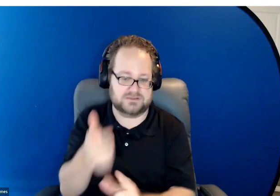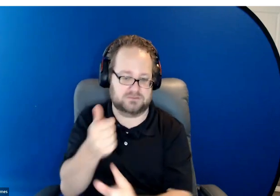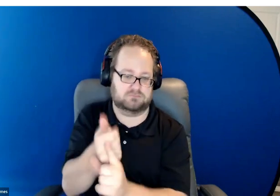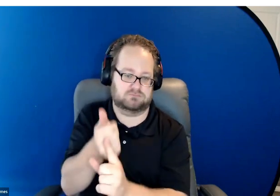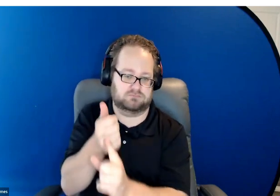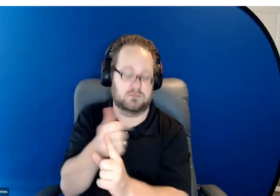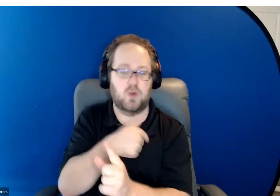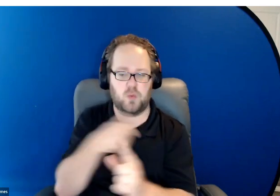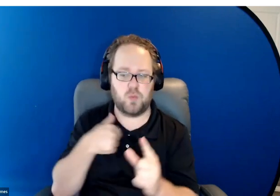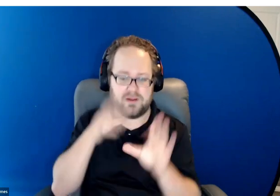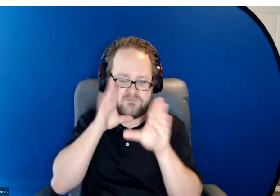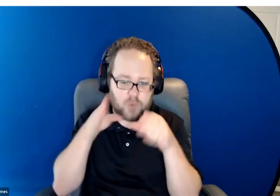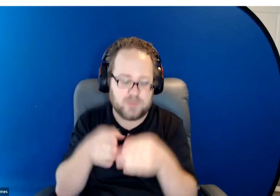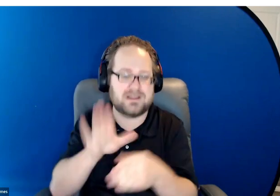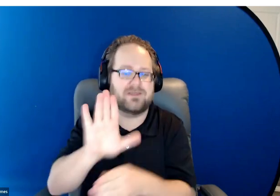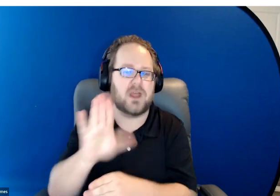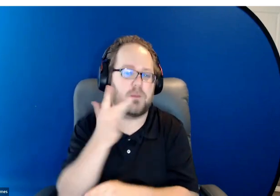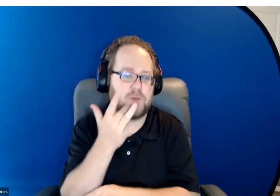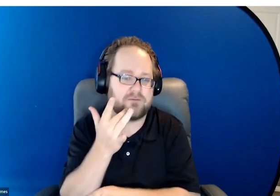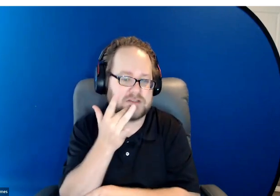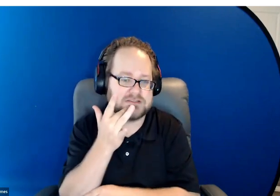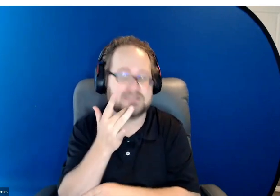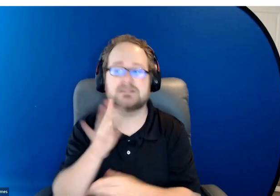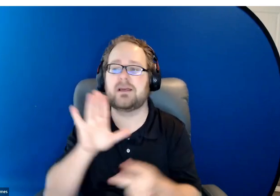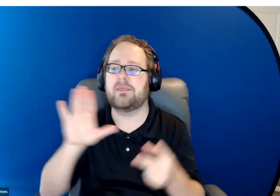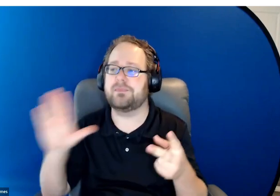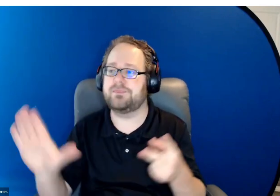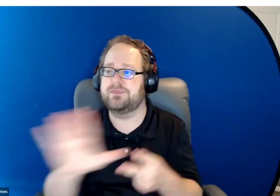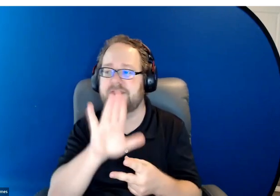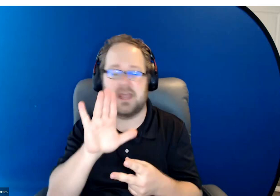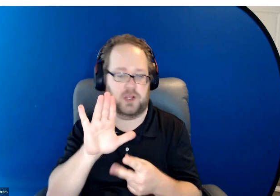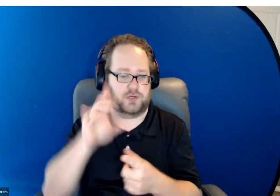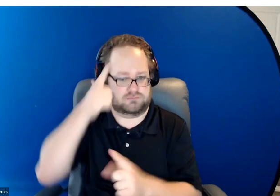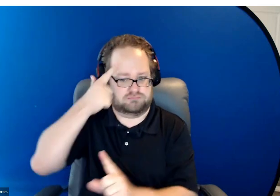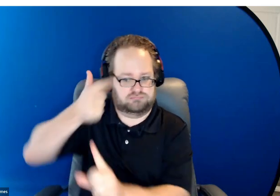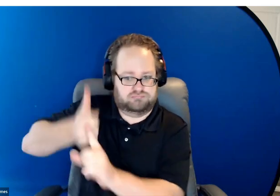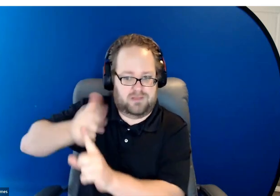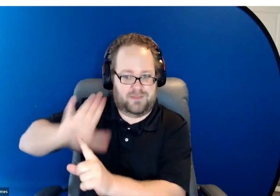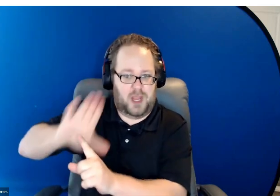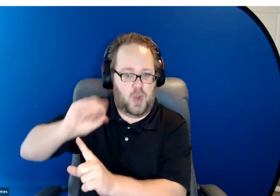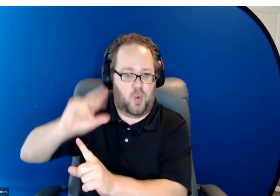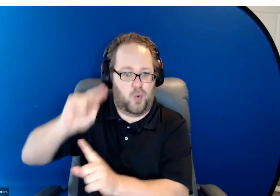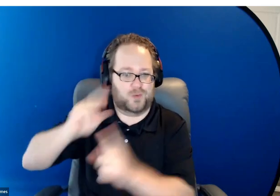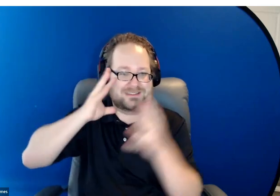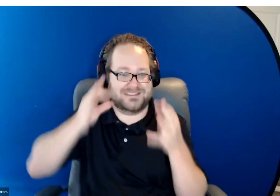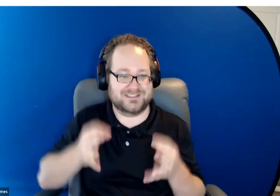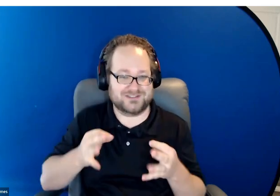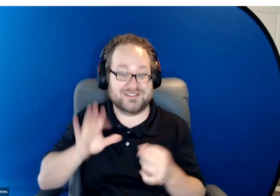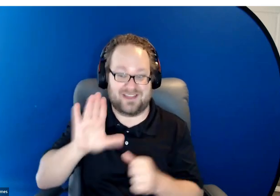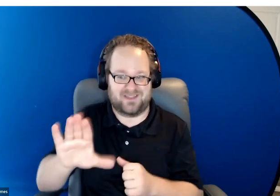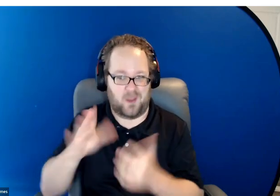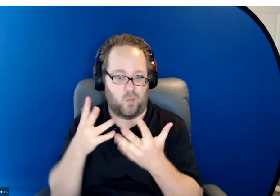the preferences, and the needs of older adults, and that they are driving towards the life that they want.